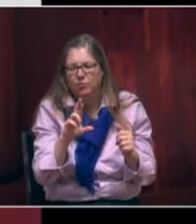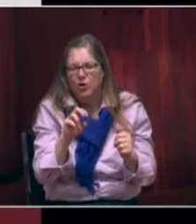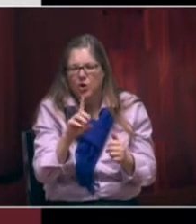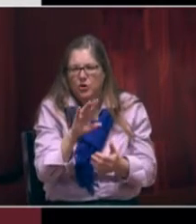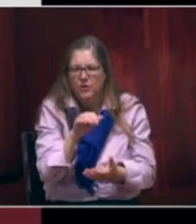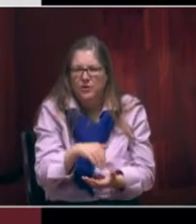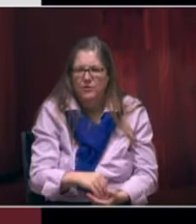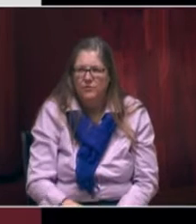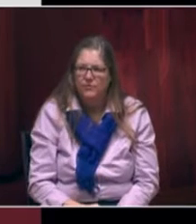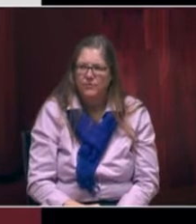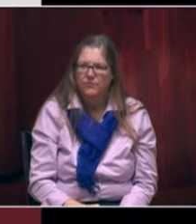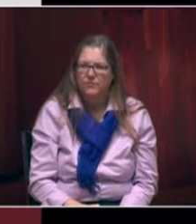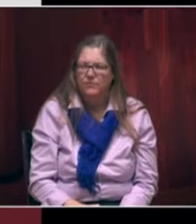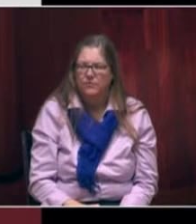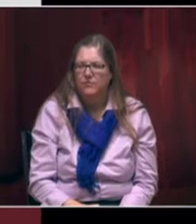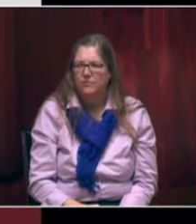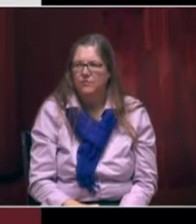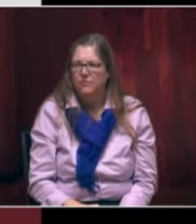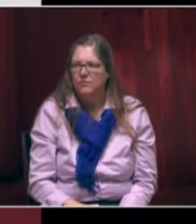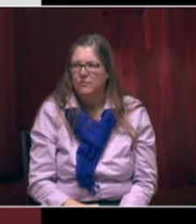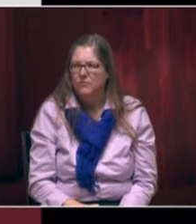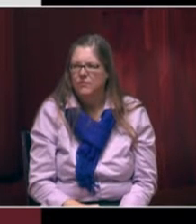So next slide, please.